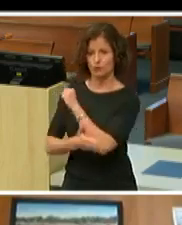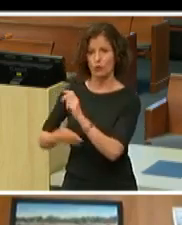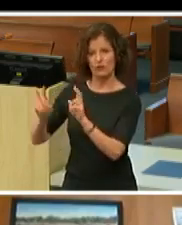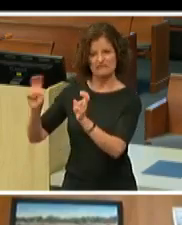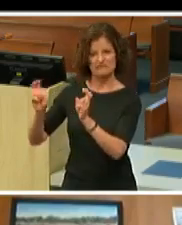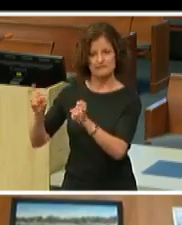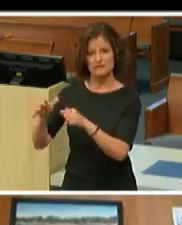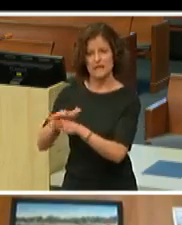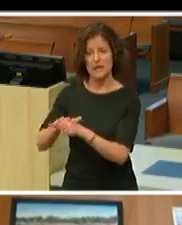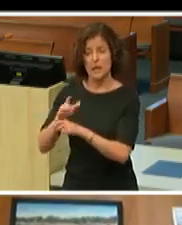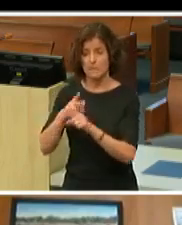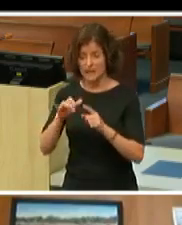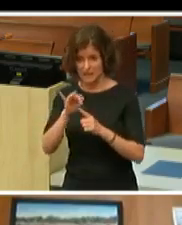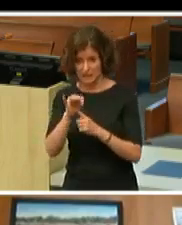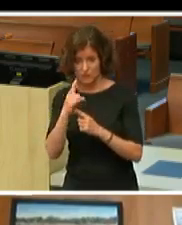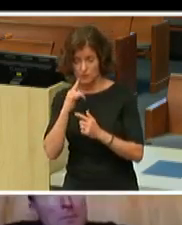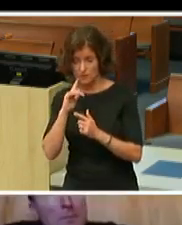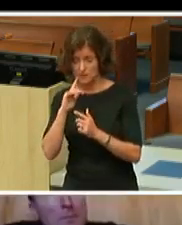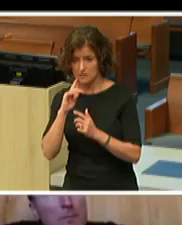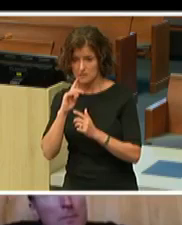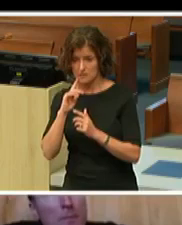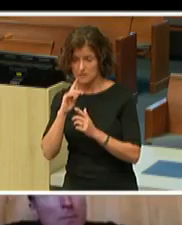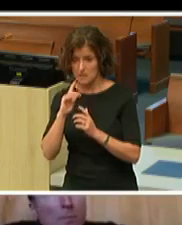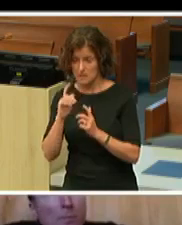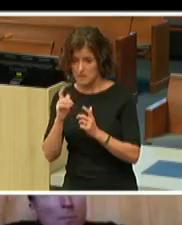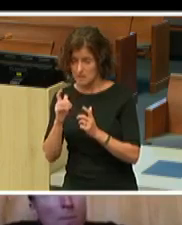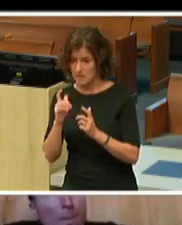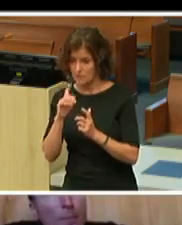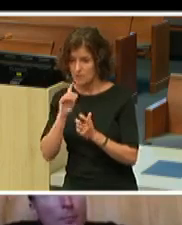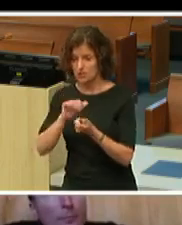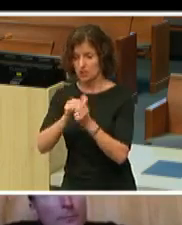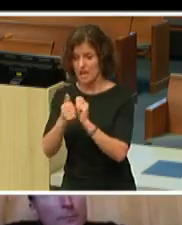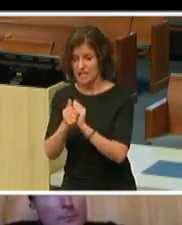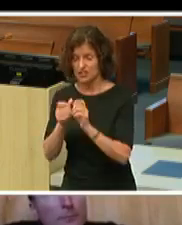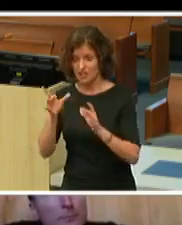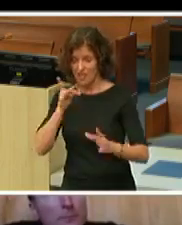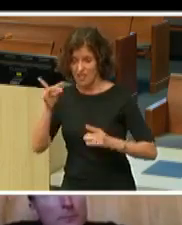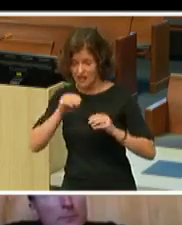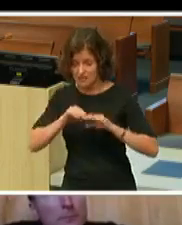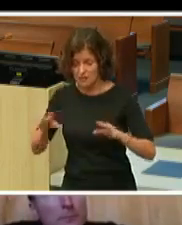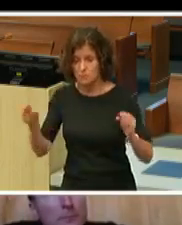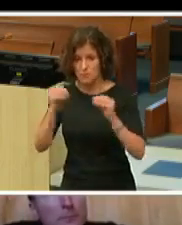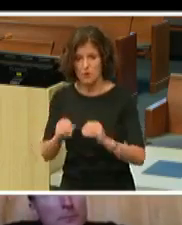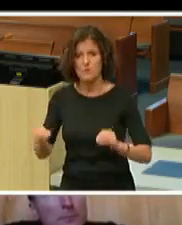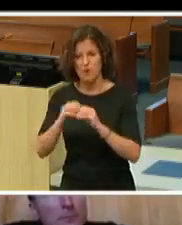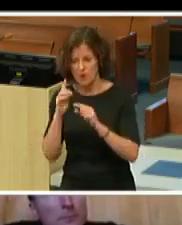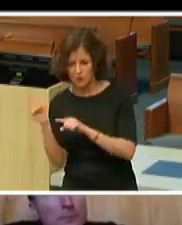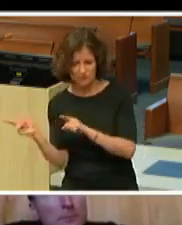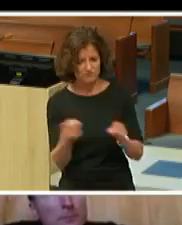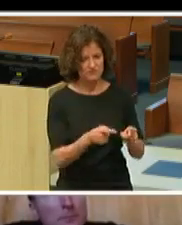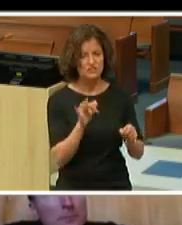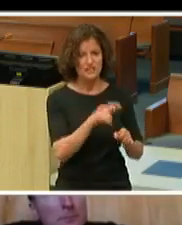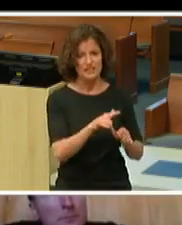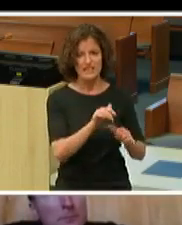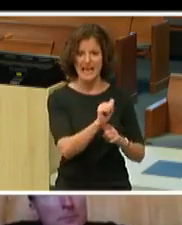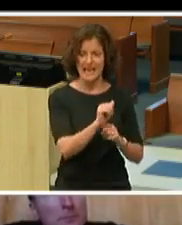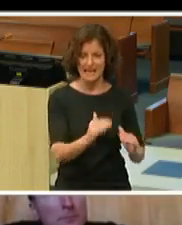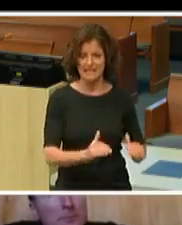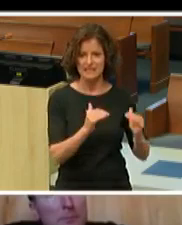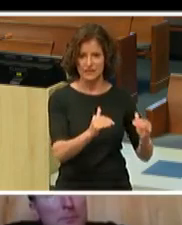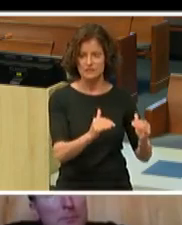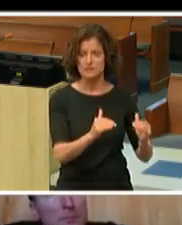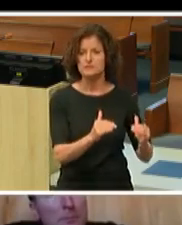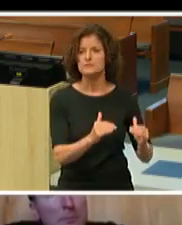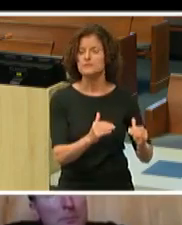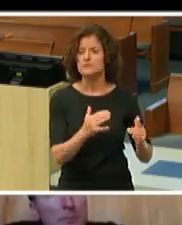but if we continue to increase our numbers, we'll be in the upper category. And so they had recommendations for each of those categories.